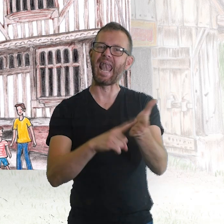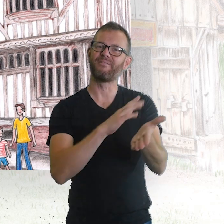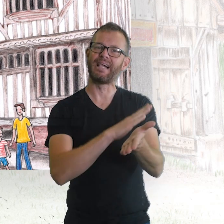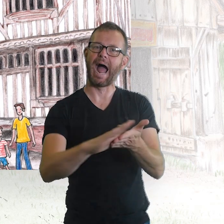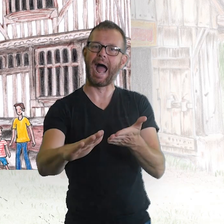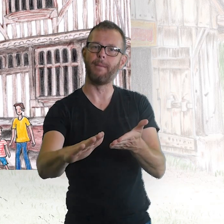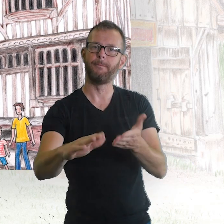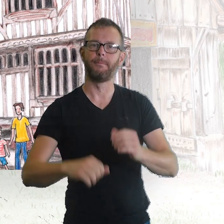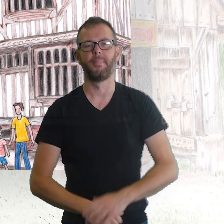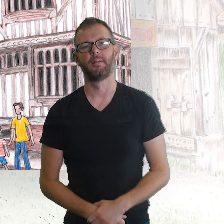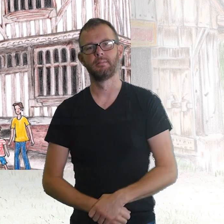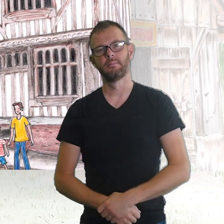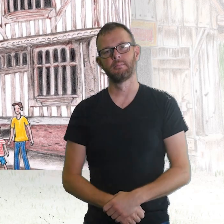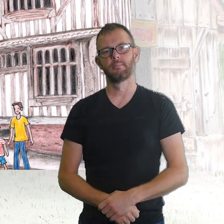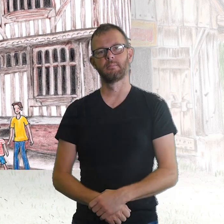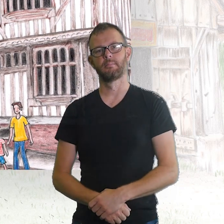Lavenham.